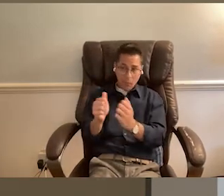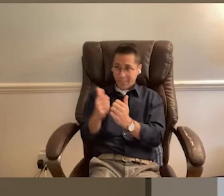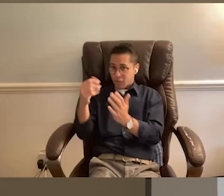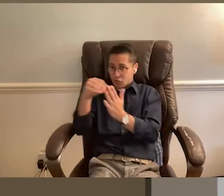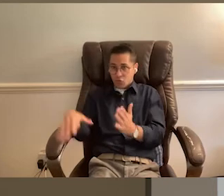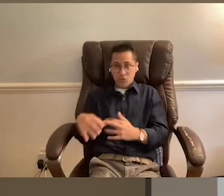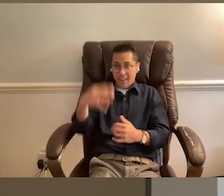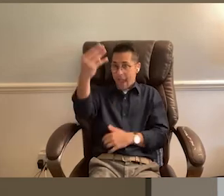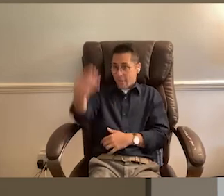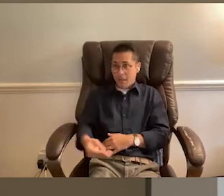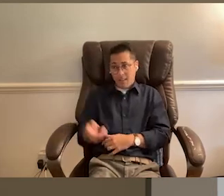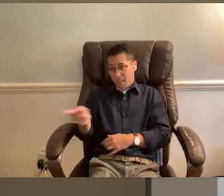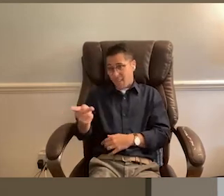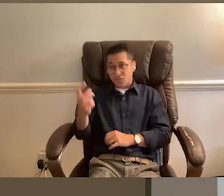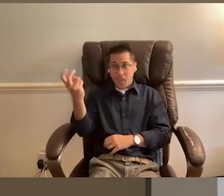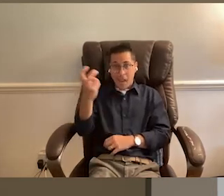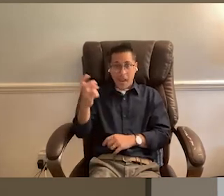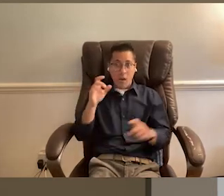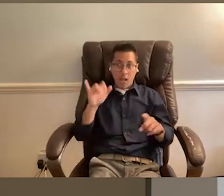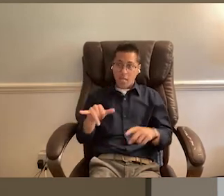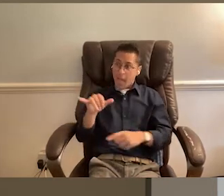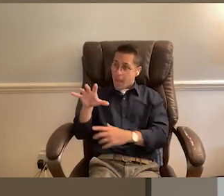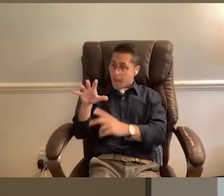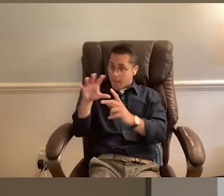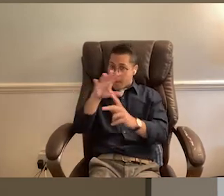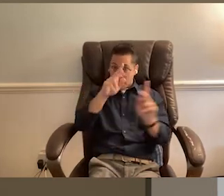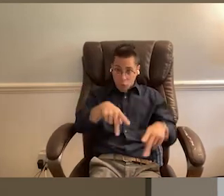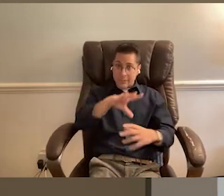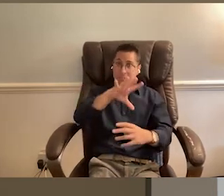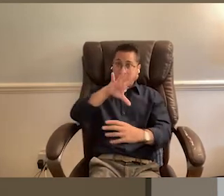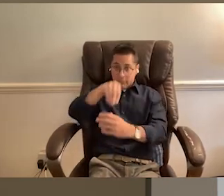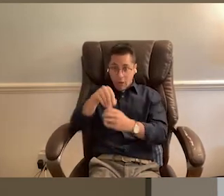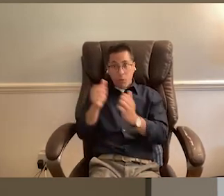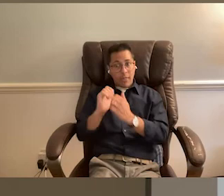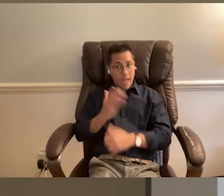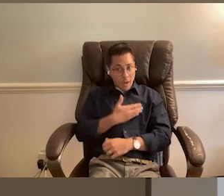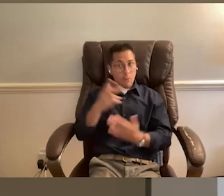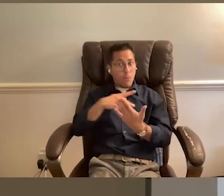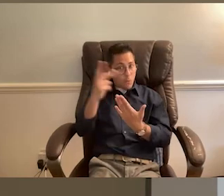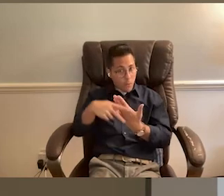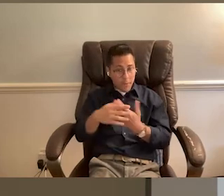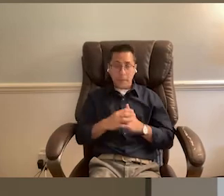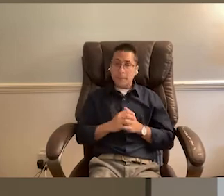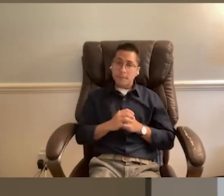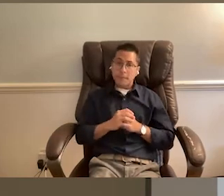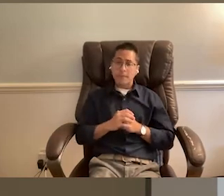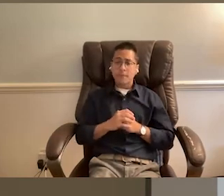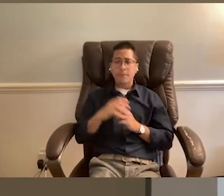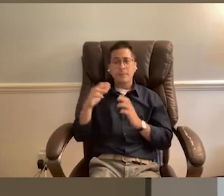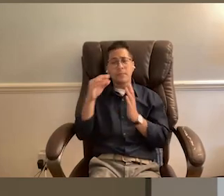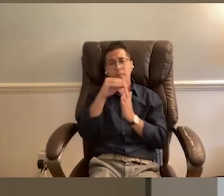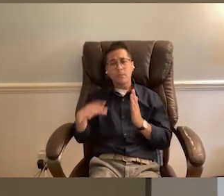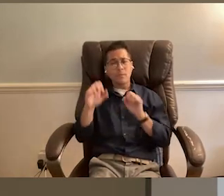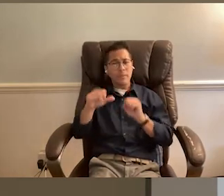If students cannot come to AmeriCorps or they're not looking for a kind of paid position, they can do volunteering with our office, which is like a 1-hour minimum per week